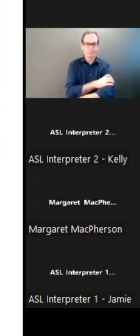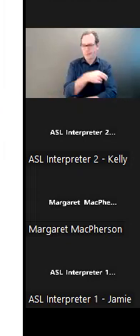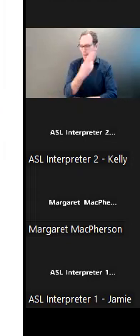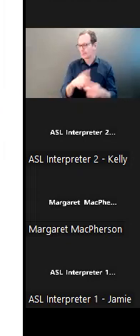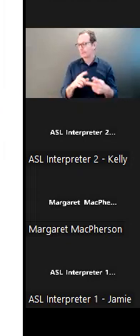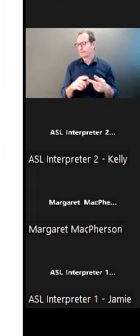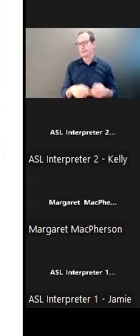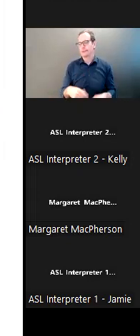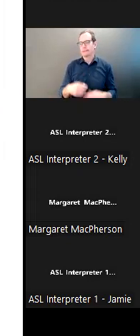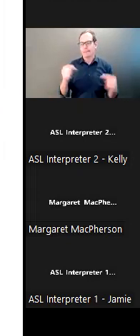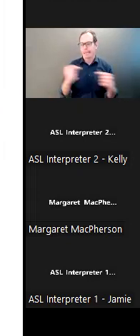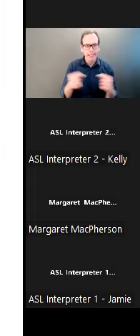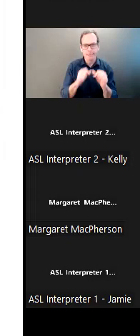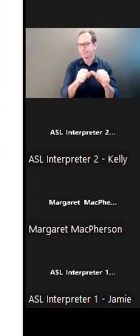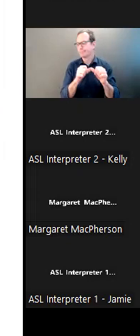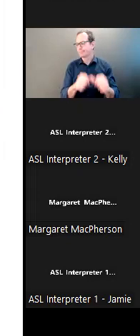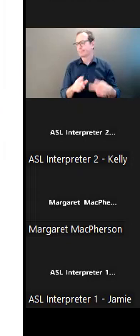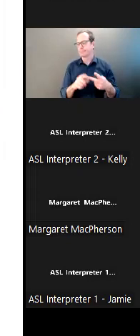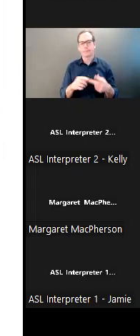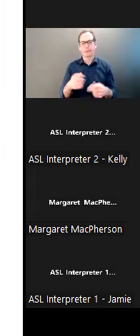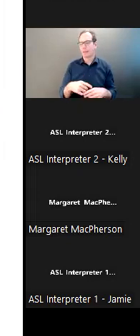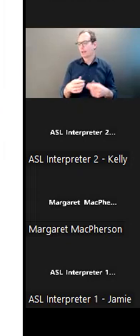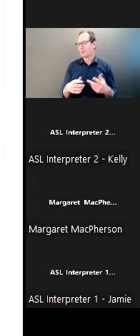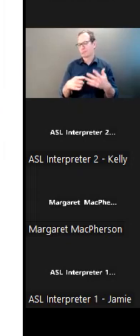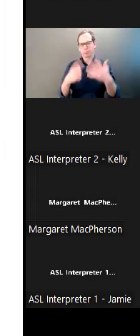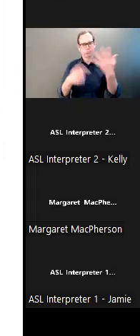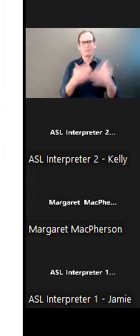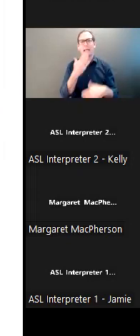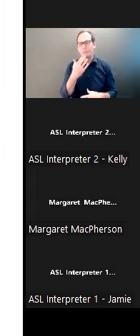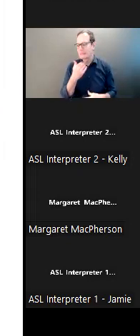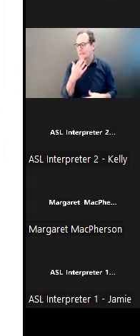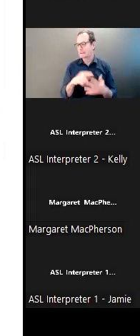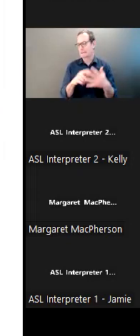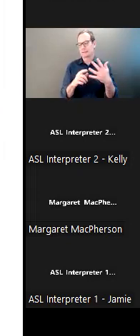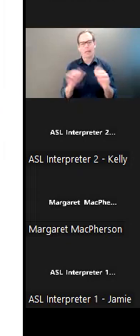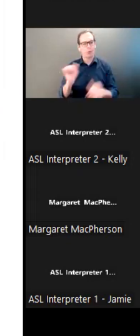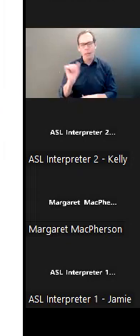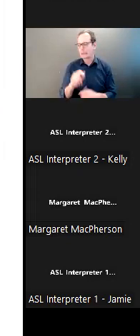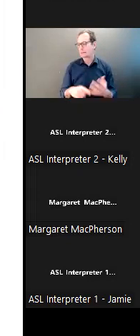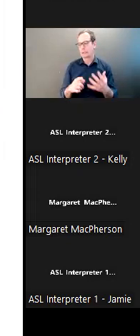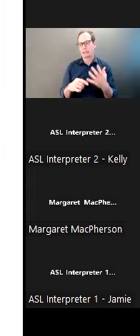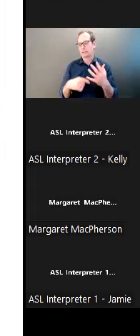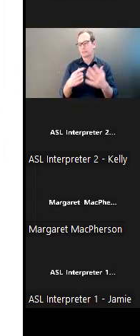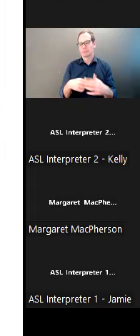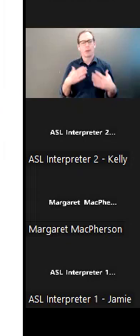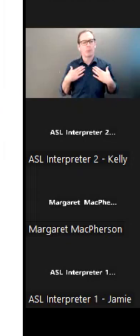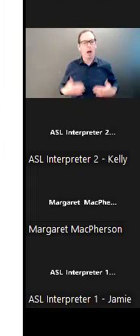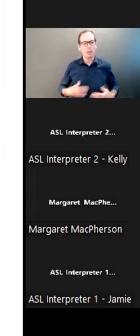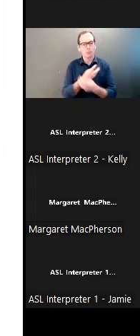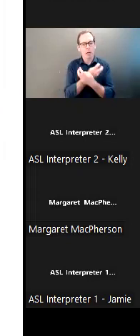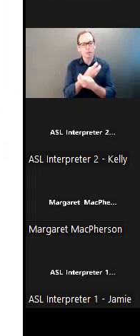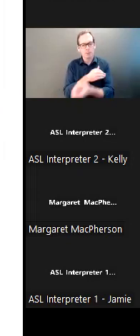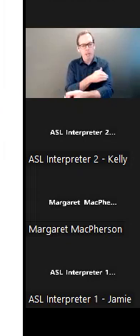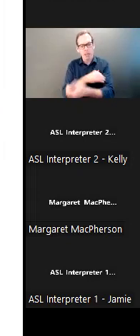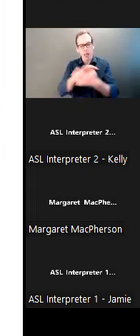health issues, also sleep disorders. And again, when you're not sleeping well, everything can be affected, but certainly post-traumatic stress,